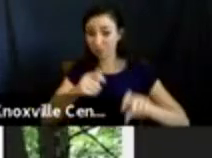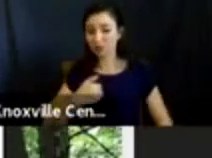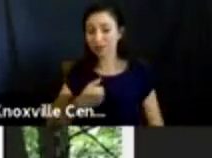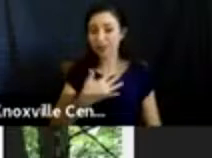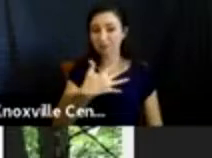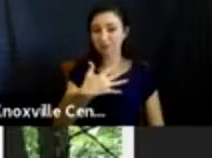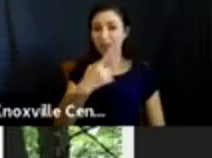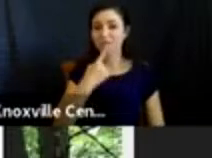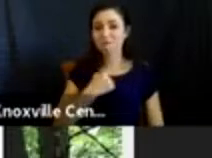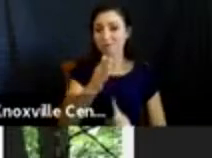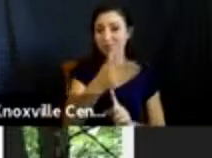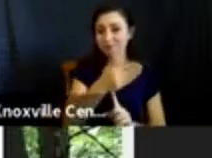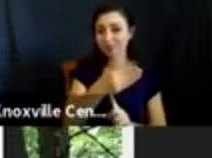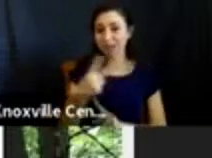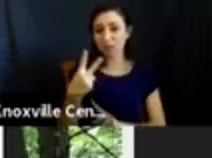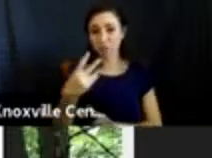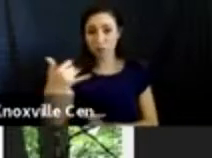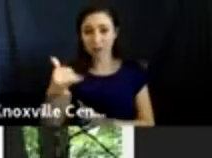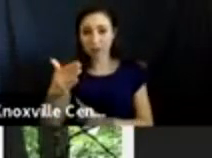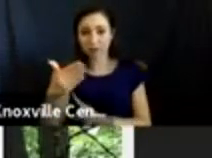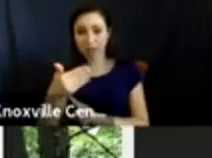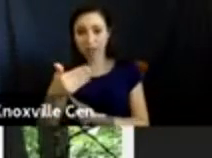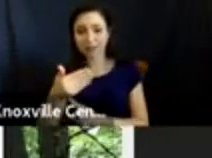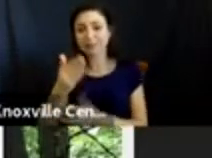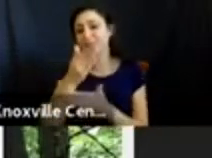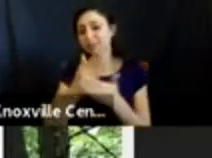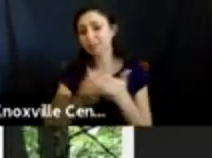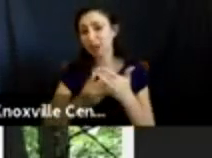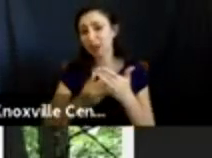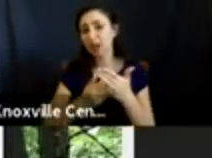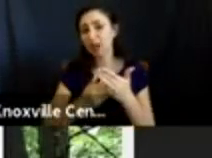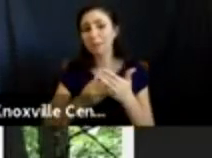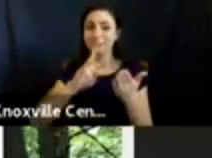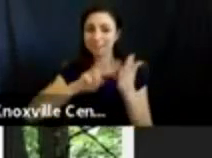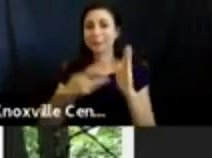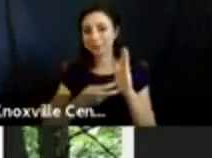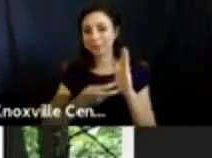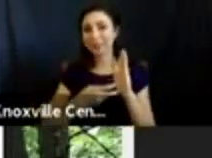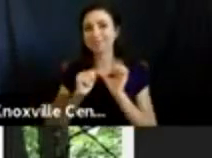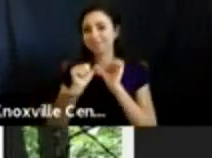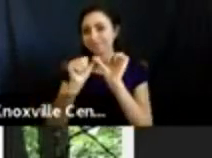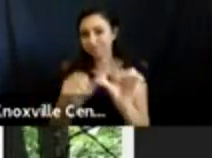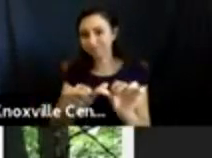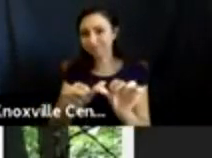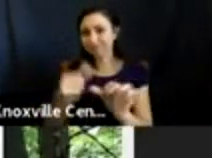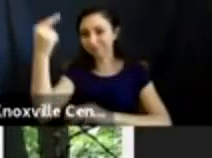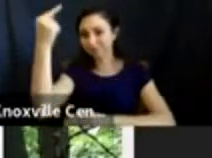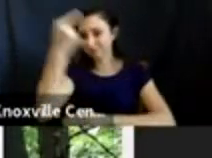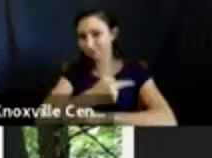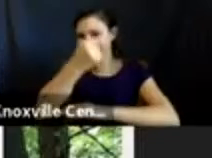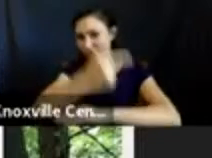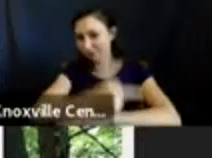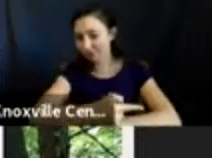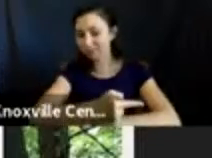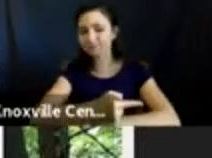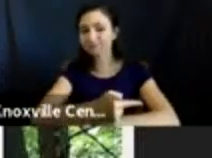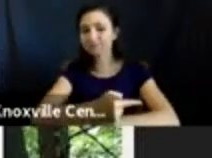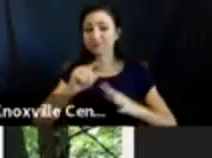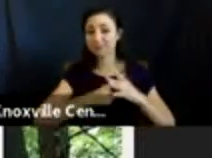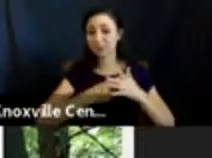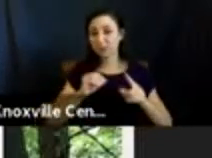flags in this time period, with some of these falling on consecutive days. Since the beginning of October, overall testing has